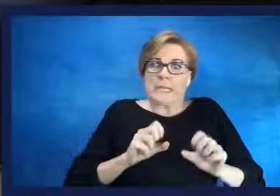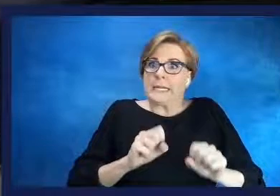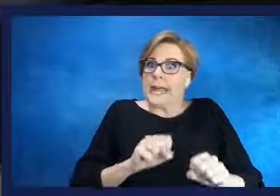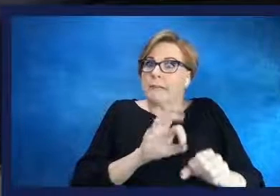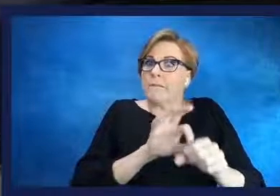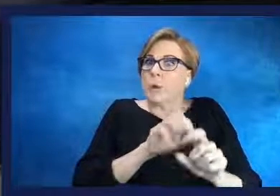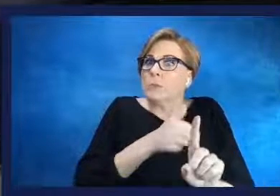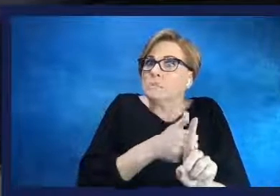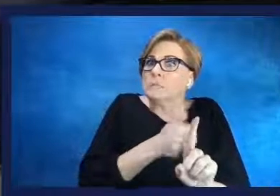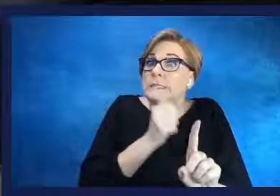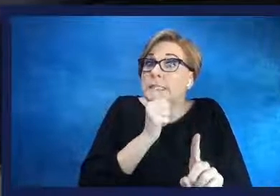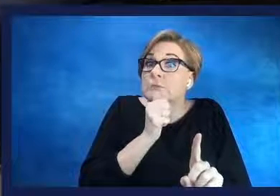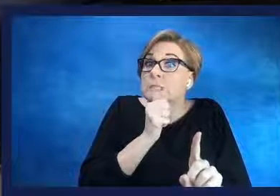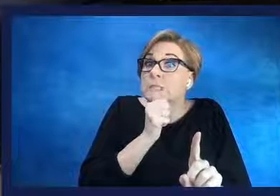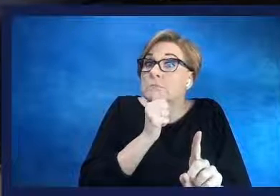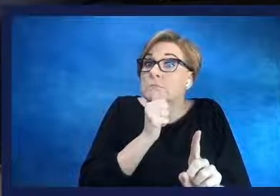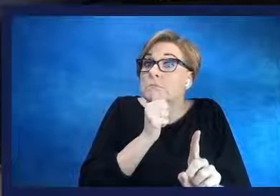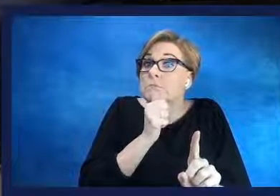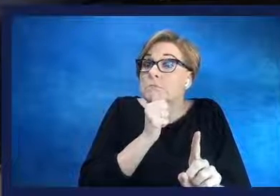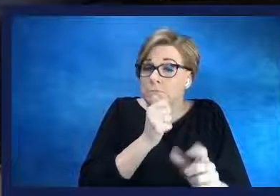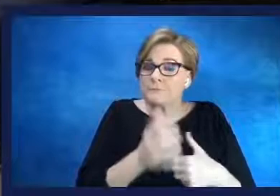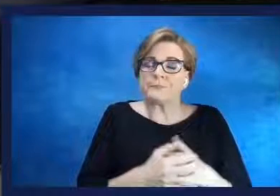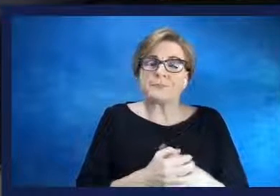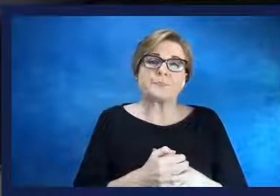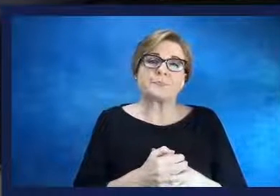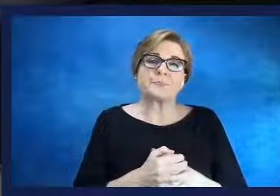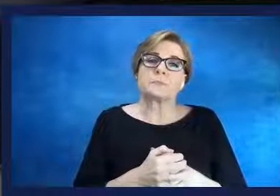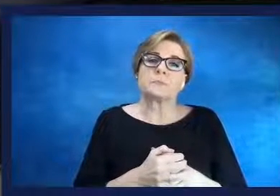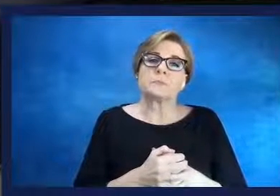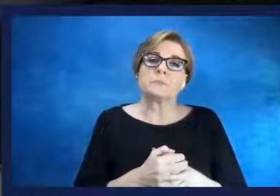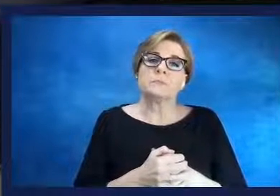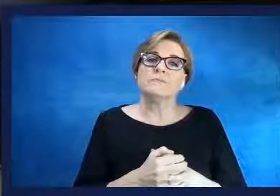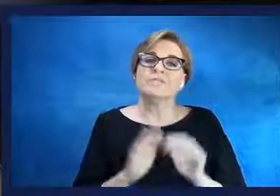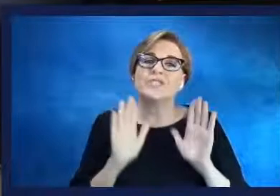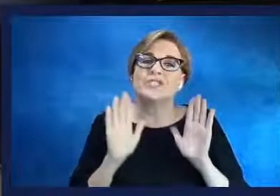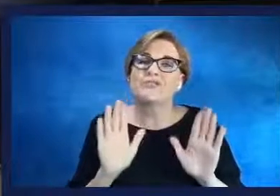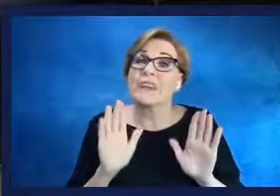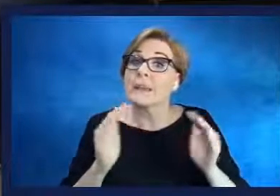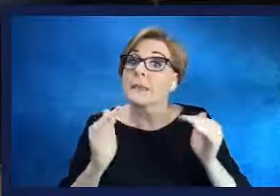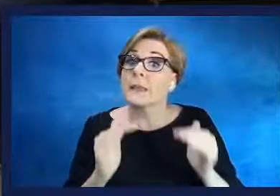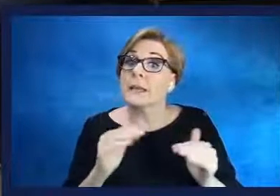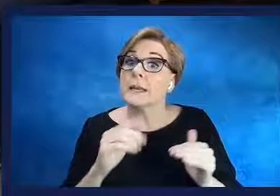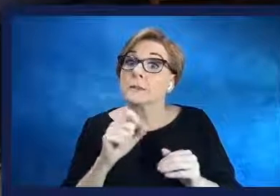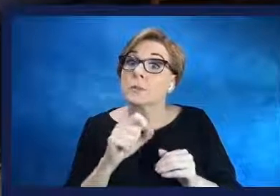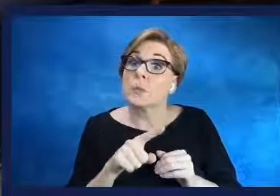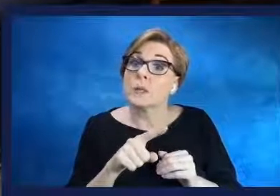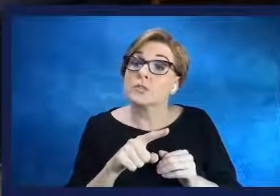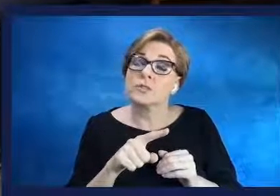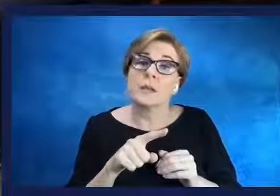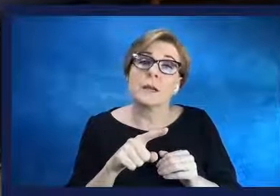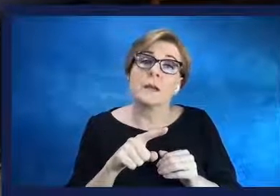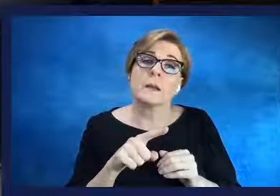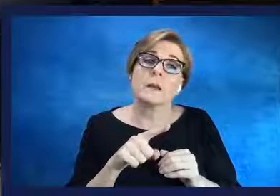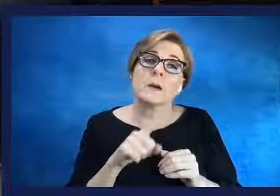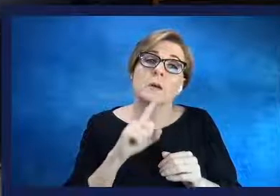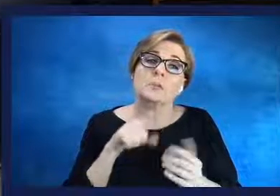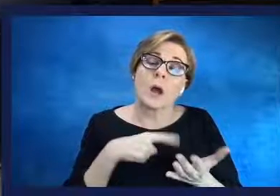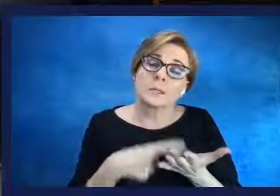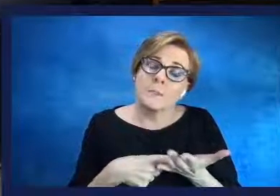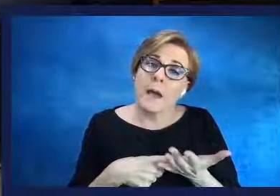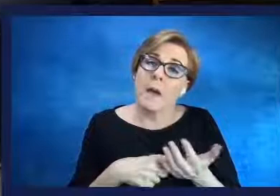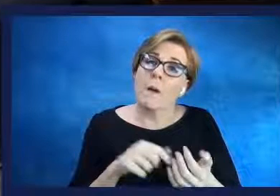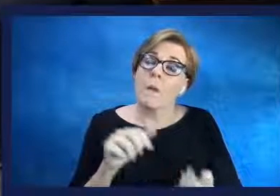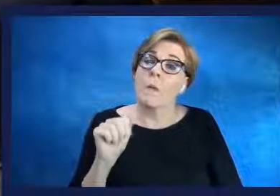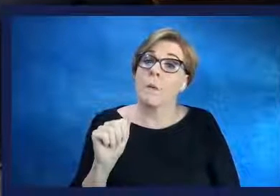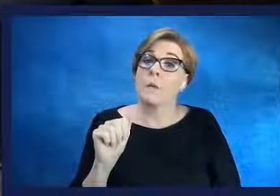worker. Thanks. Next question from the chat relates to the accessibility factor and